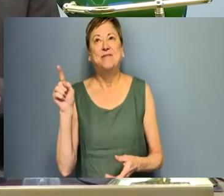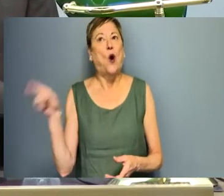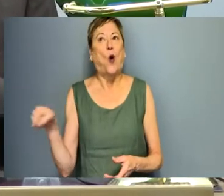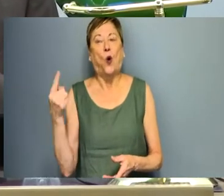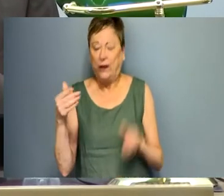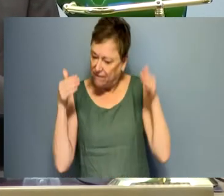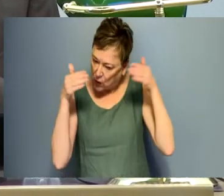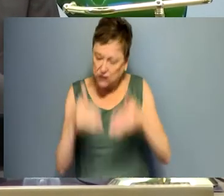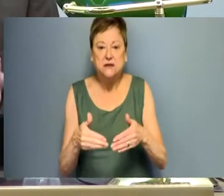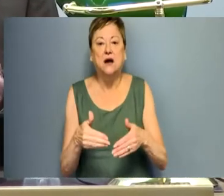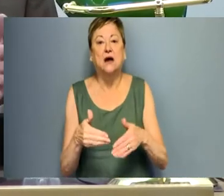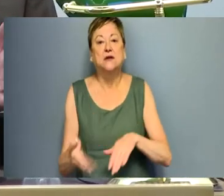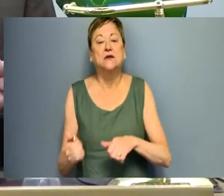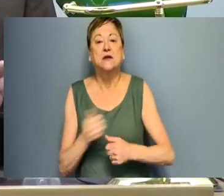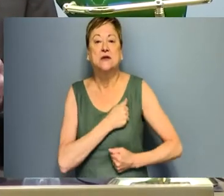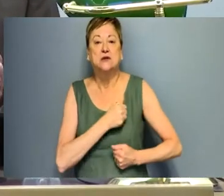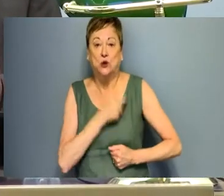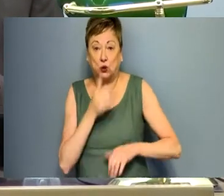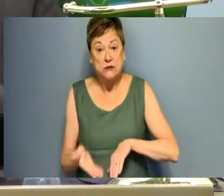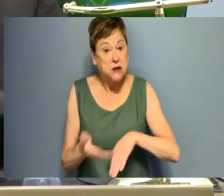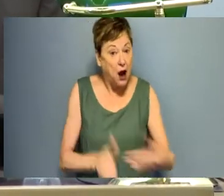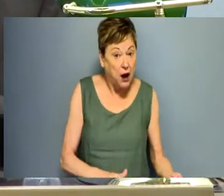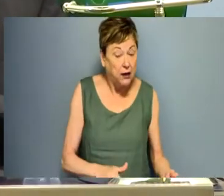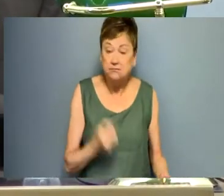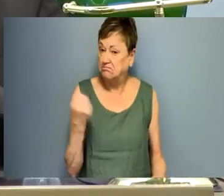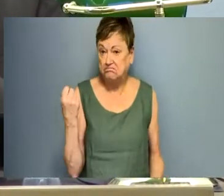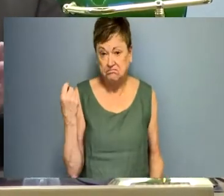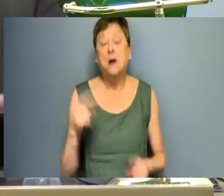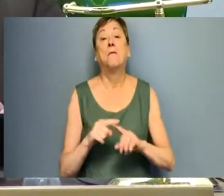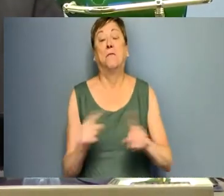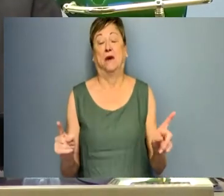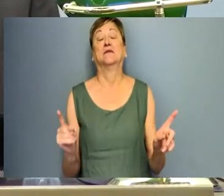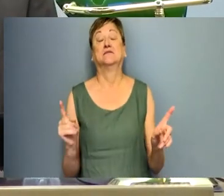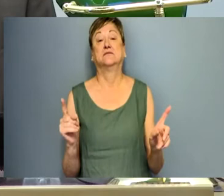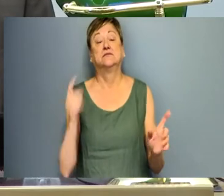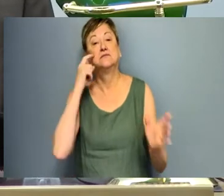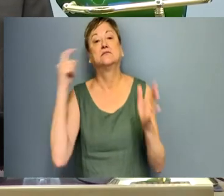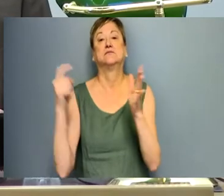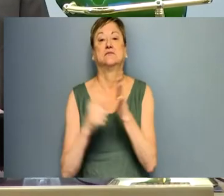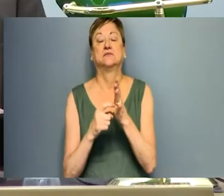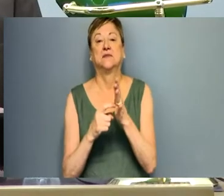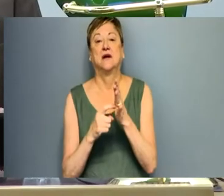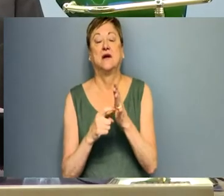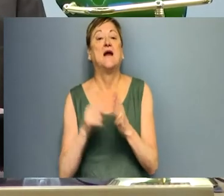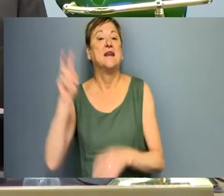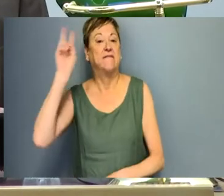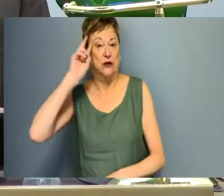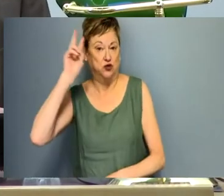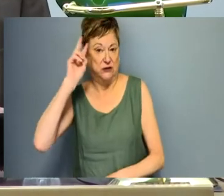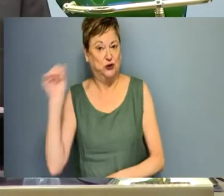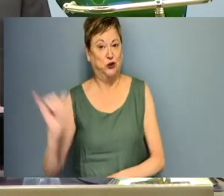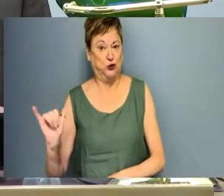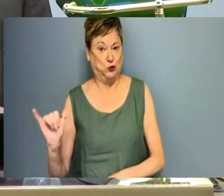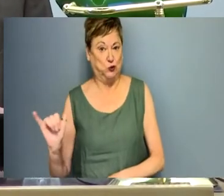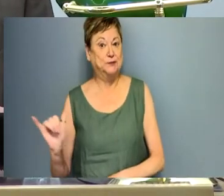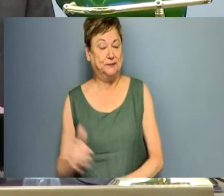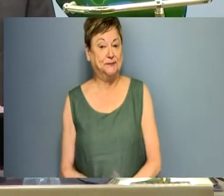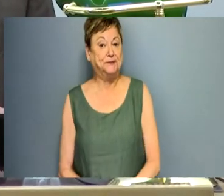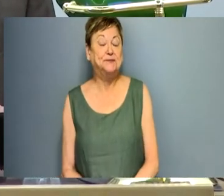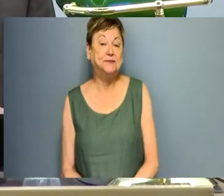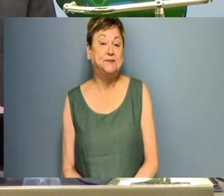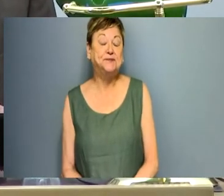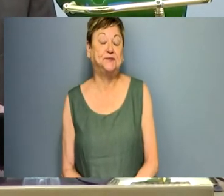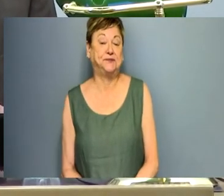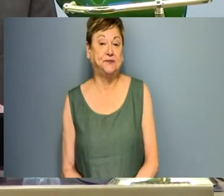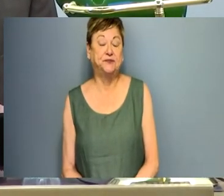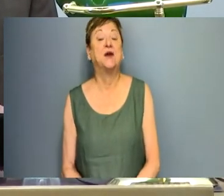the fallen, the men and women who had died, but also about recognizing our veterans. And